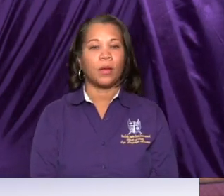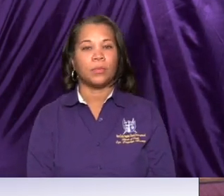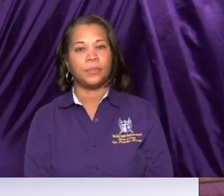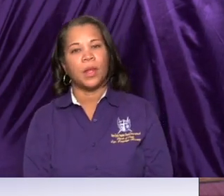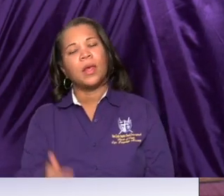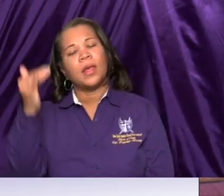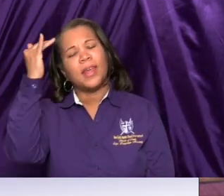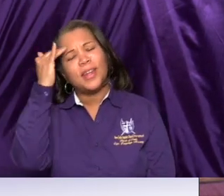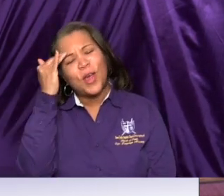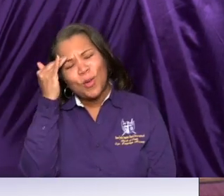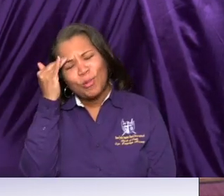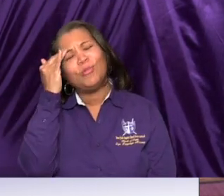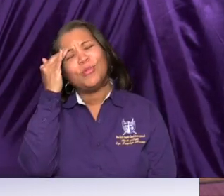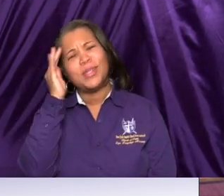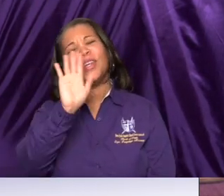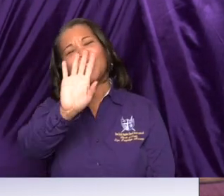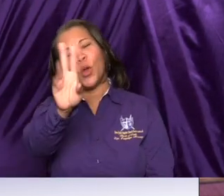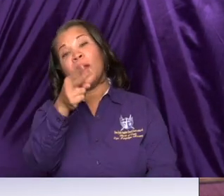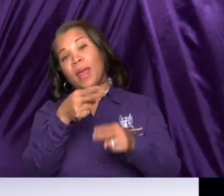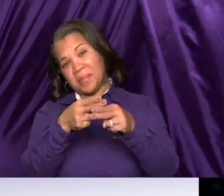He knows you by name.